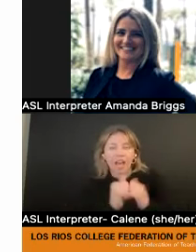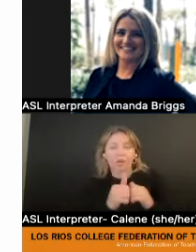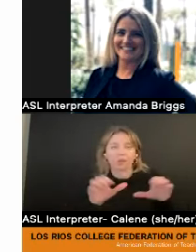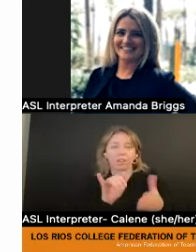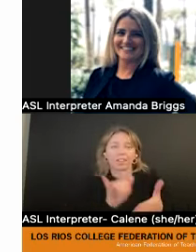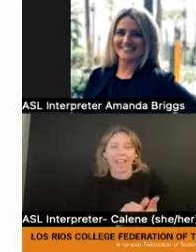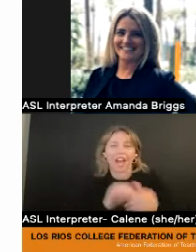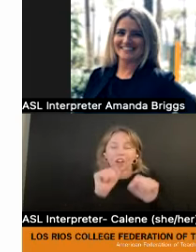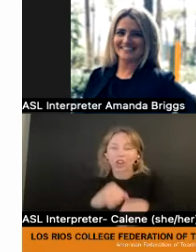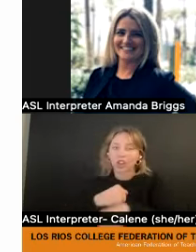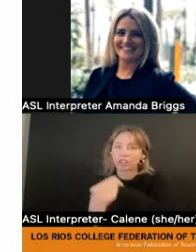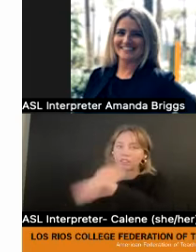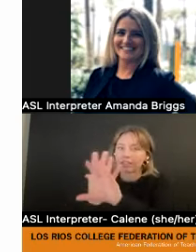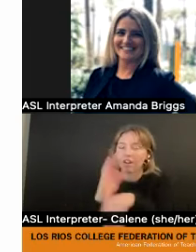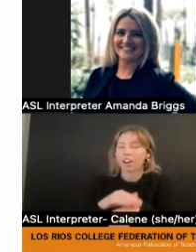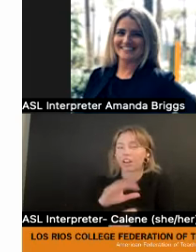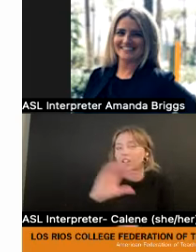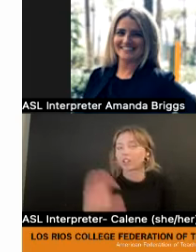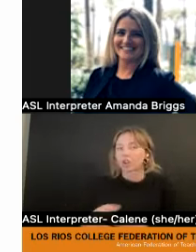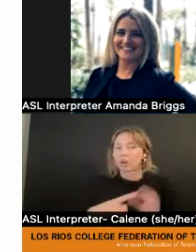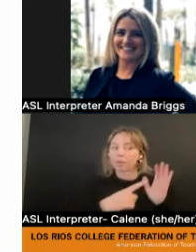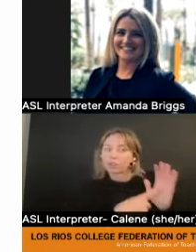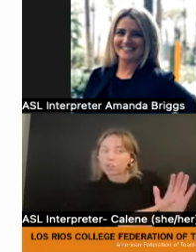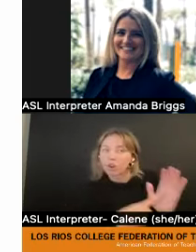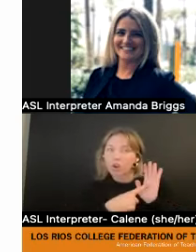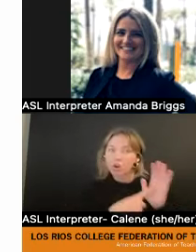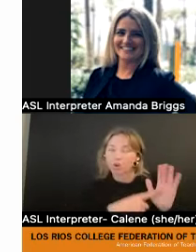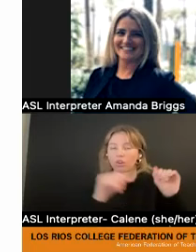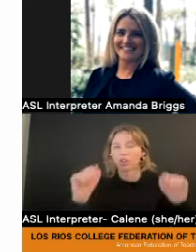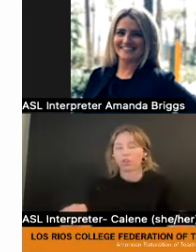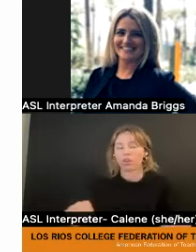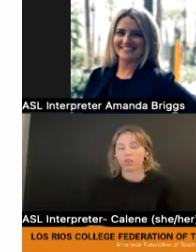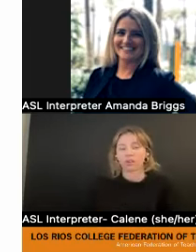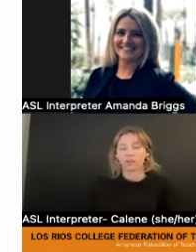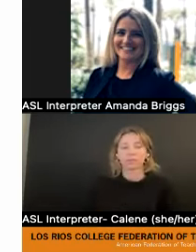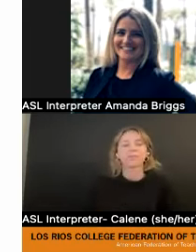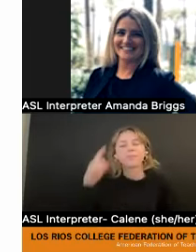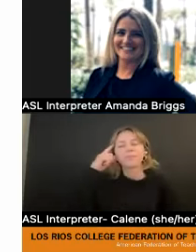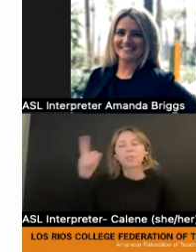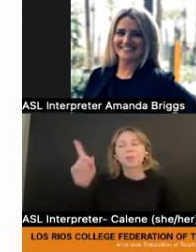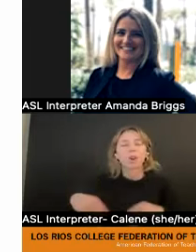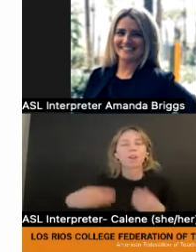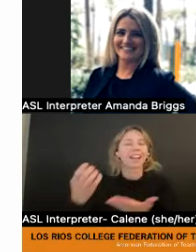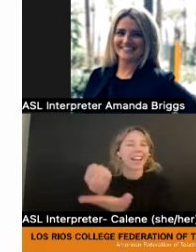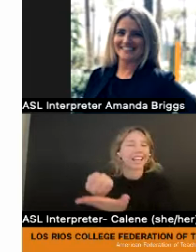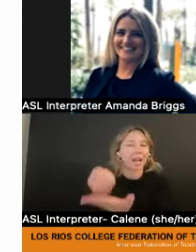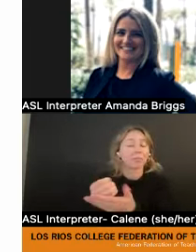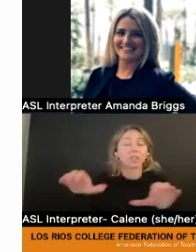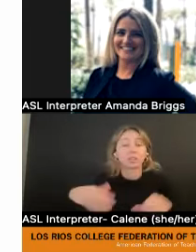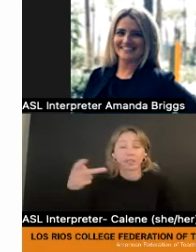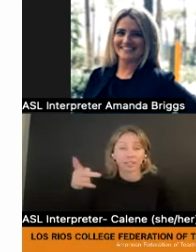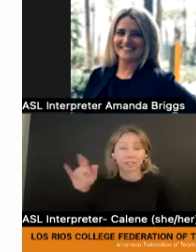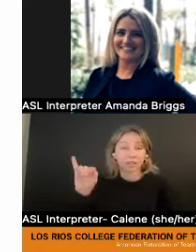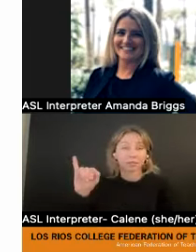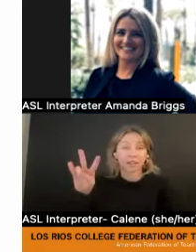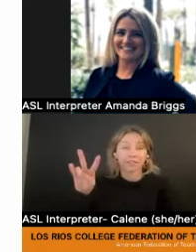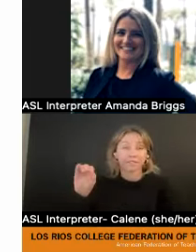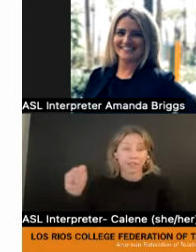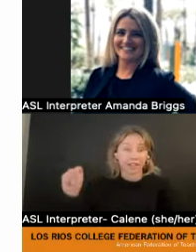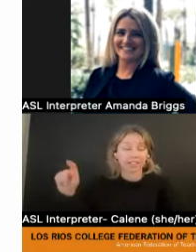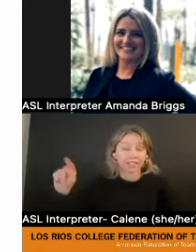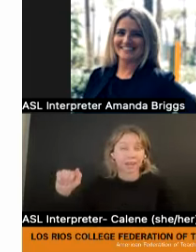you face-to-face in the Zoom conference to be able to do it. I think in the business, they were given an example in economics of doing a pivot table, of needing to be able